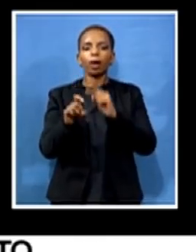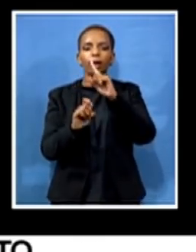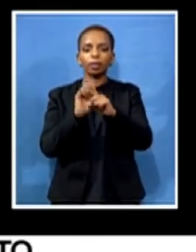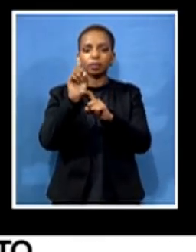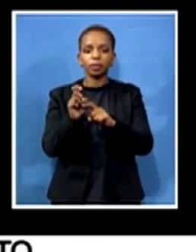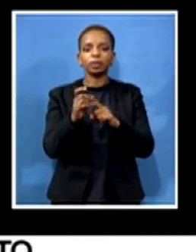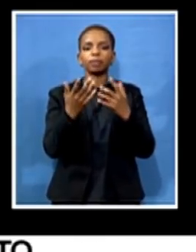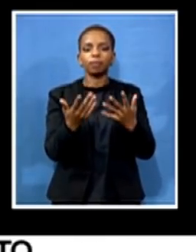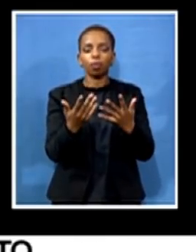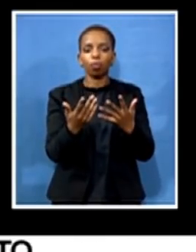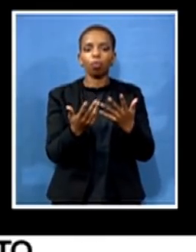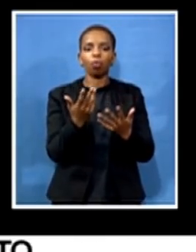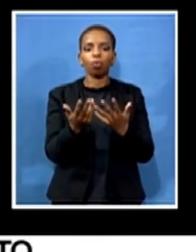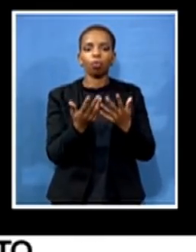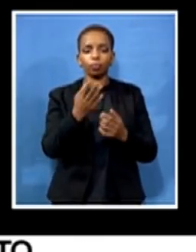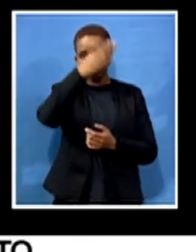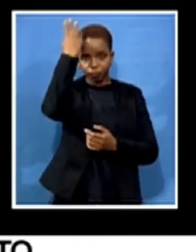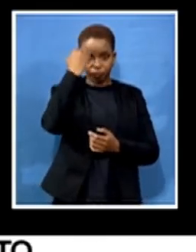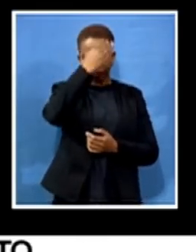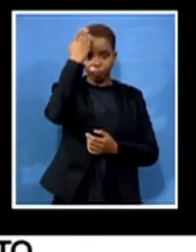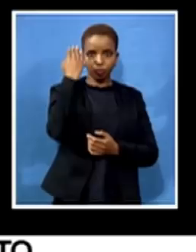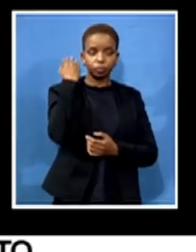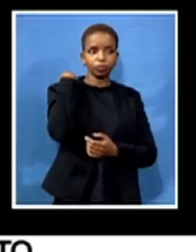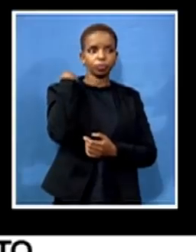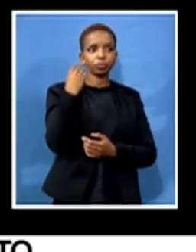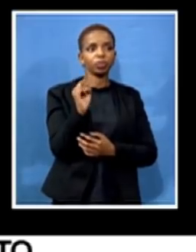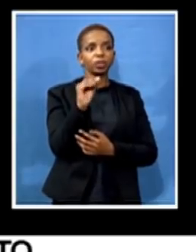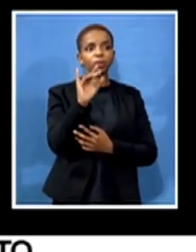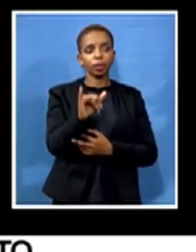Dlamini-Zuma, so that we can allow her to leave when she's ready to leave?